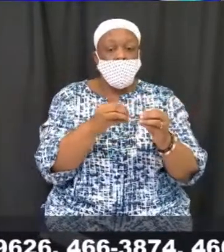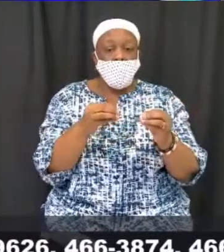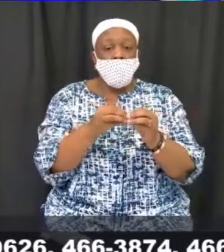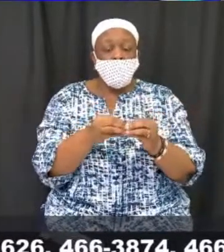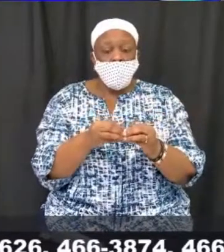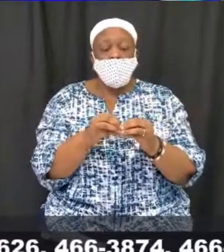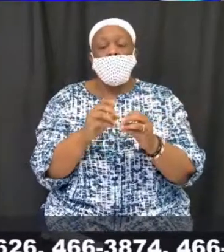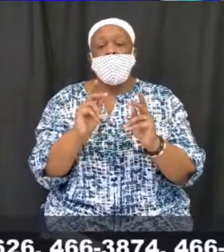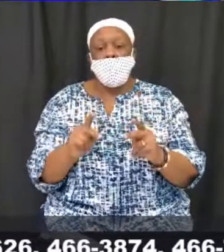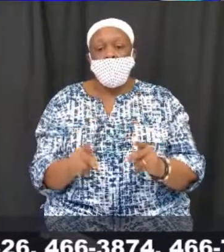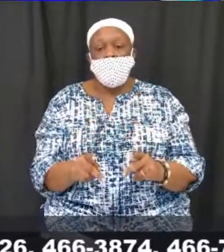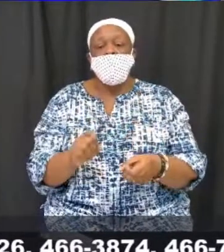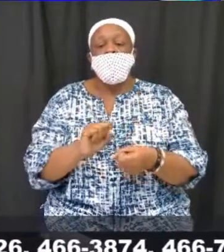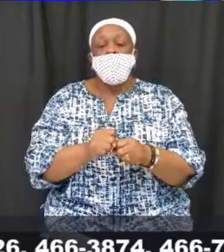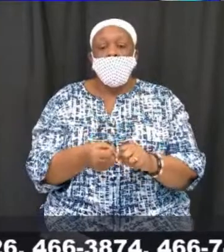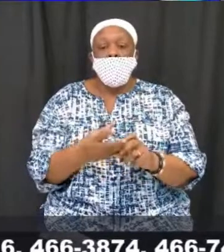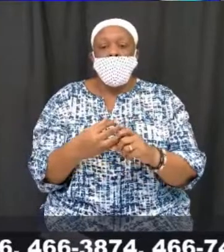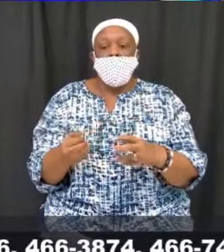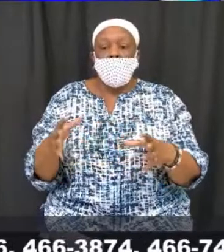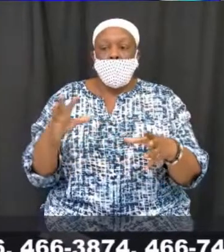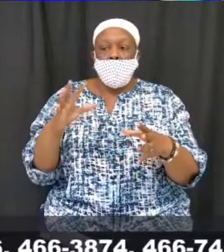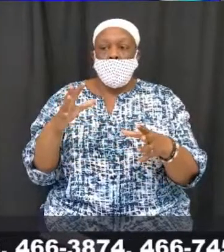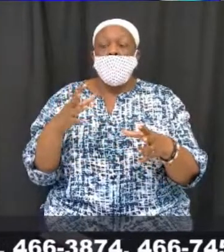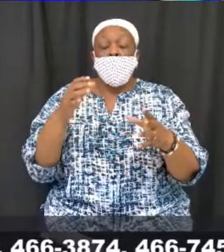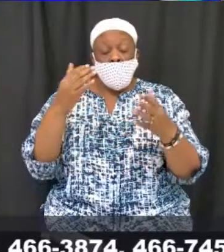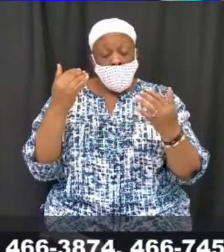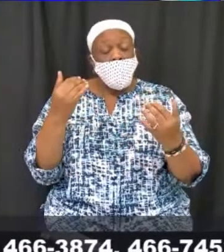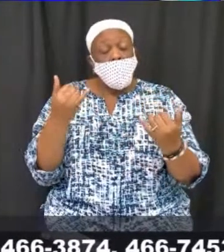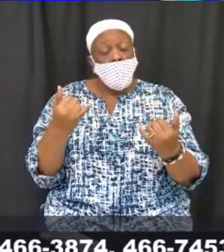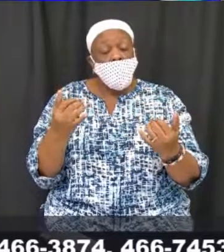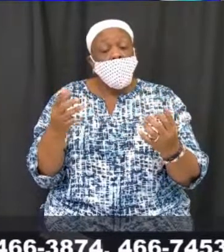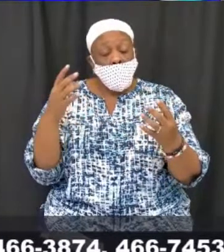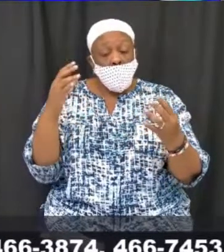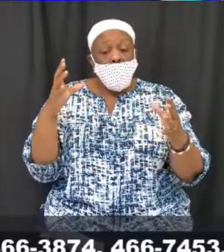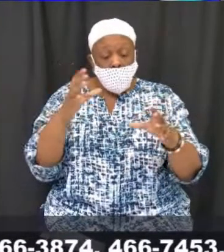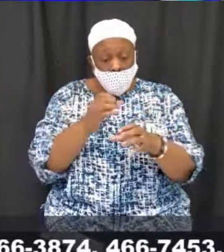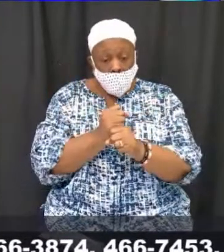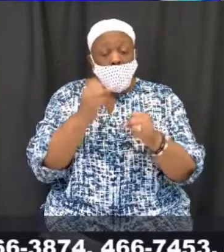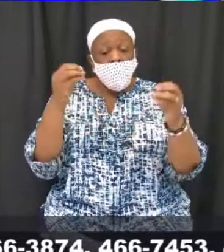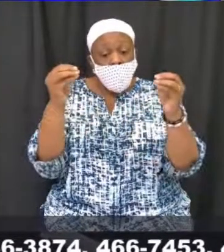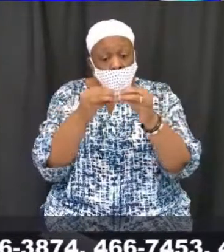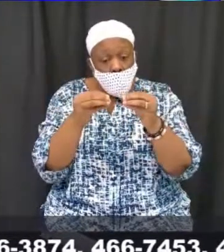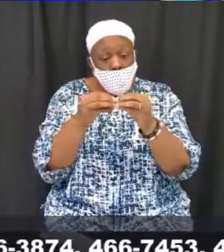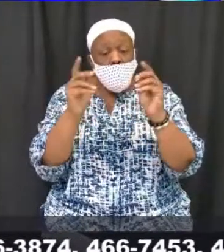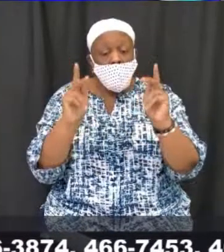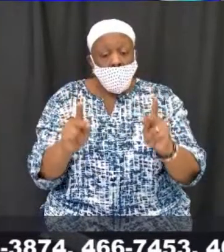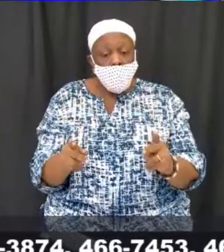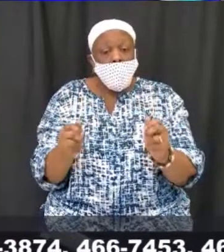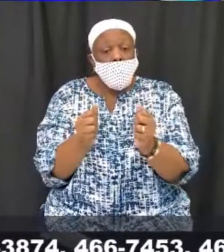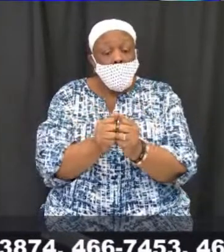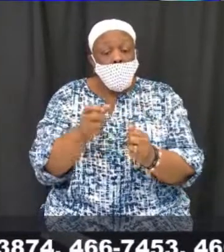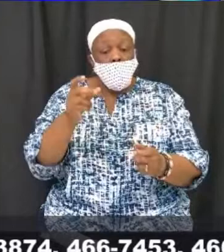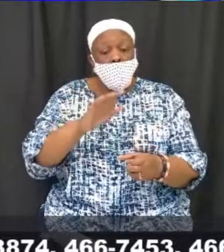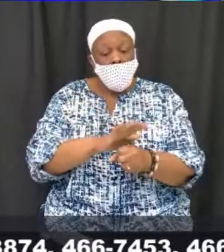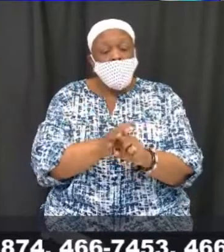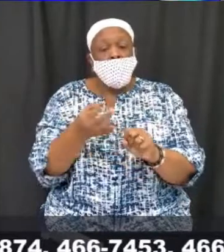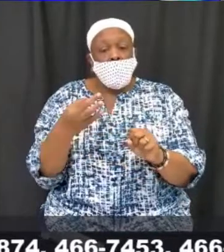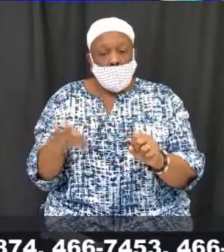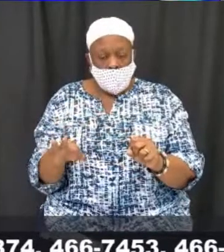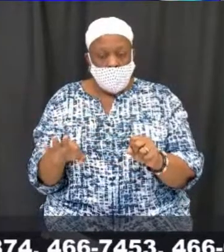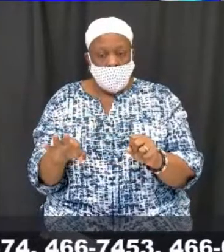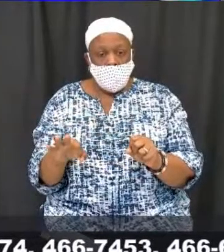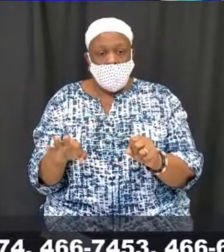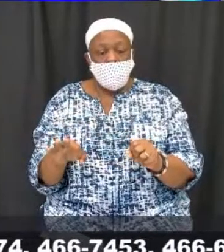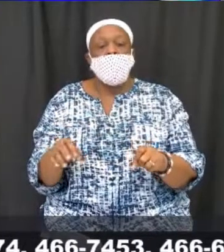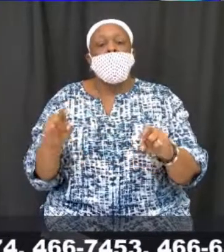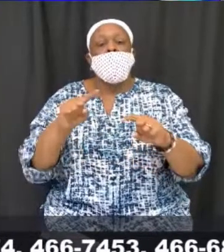virus. We should expect to get more positive results, meaning finding more positive COVID-19 cases